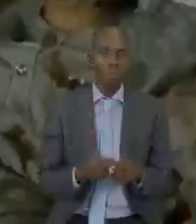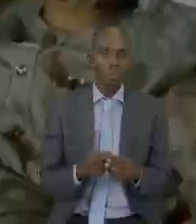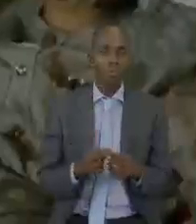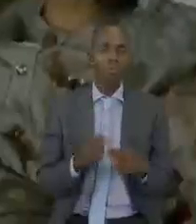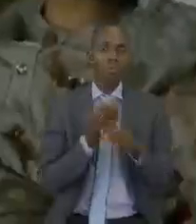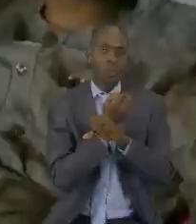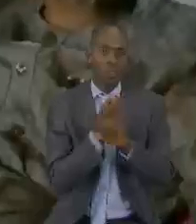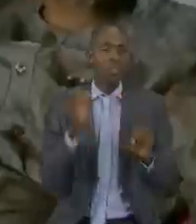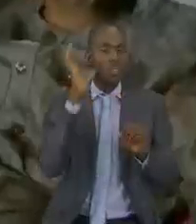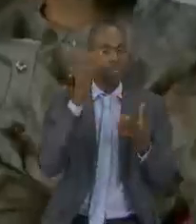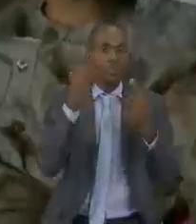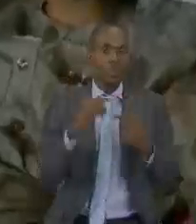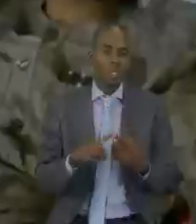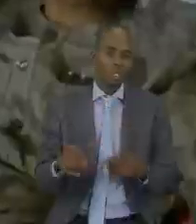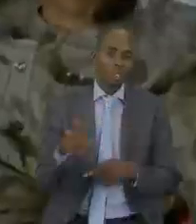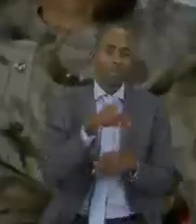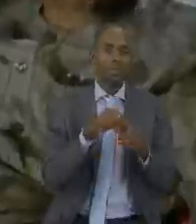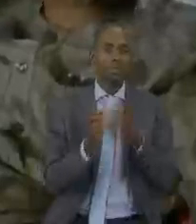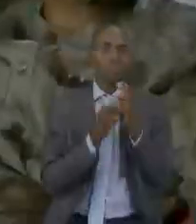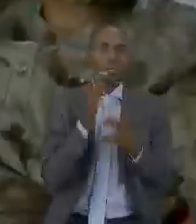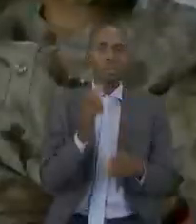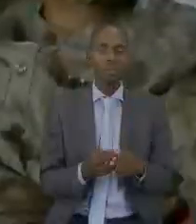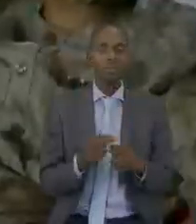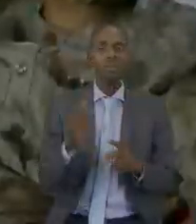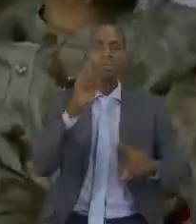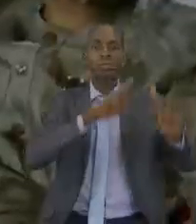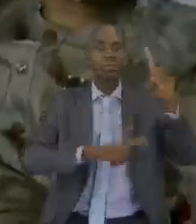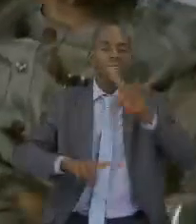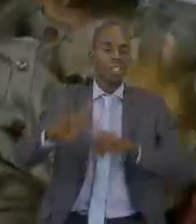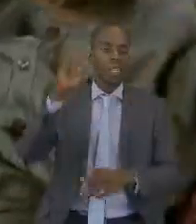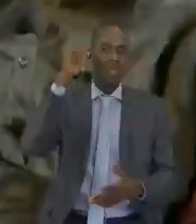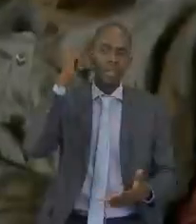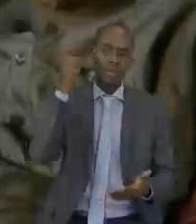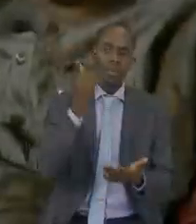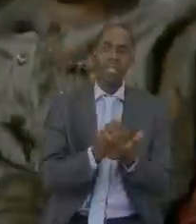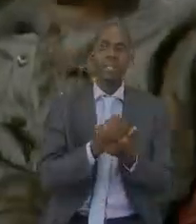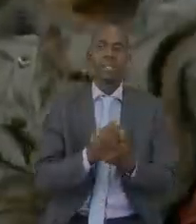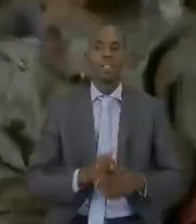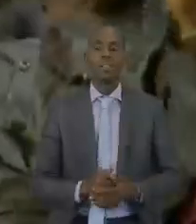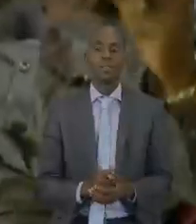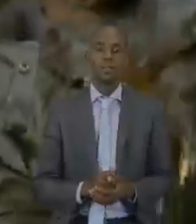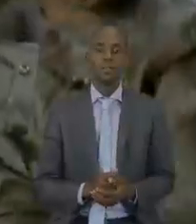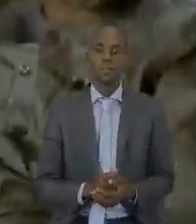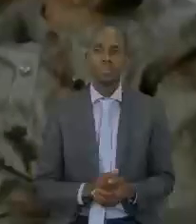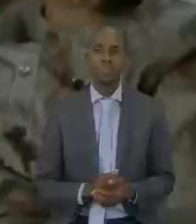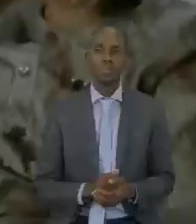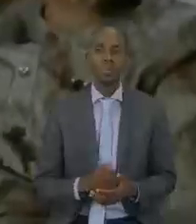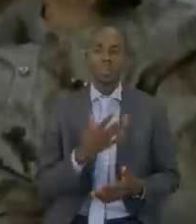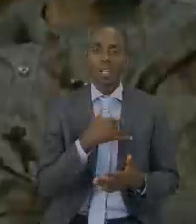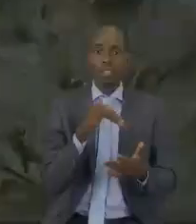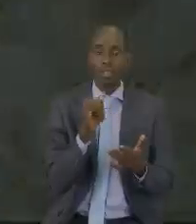Salvation will come to you. Let me hear your amen. And that